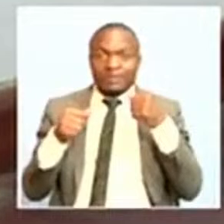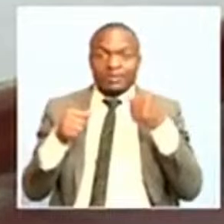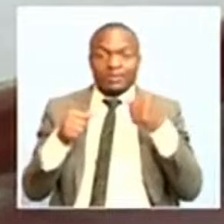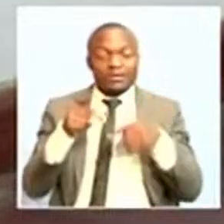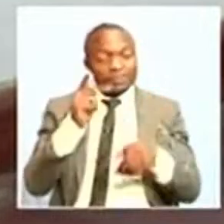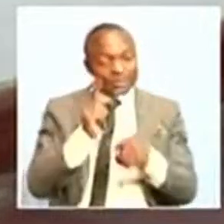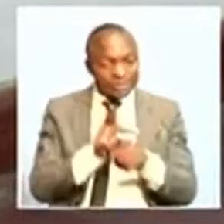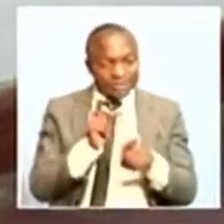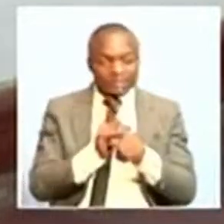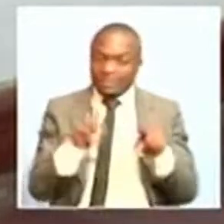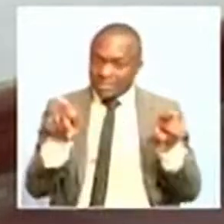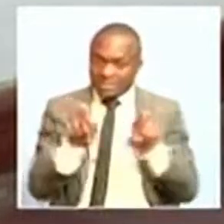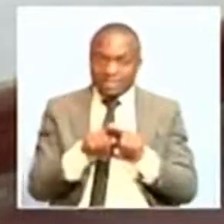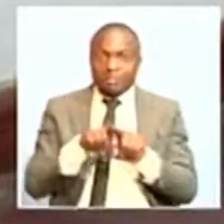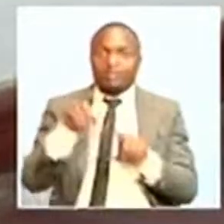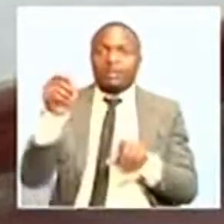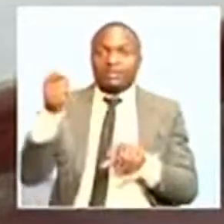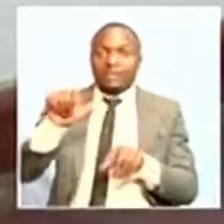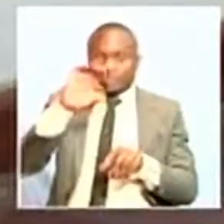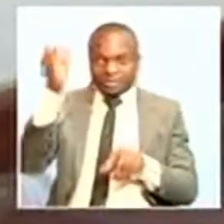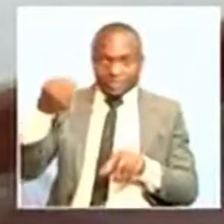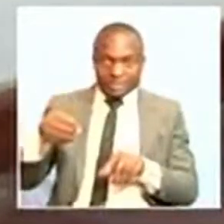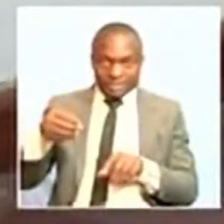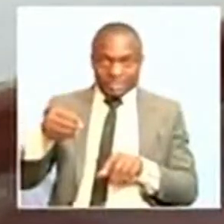in the year 2025.